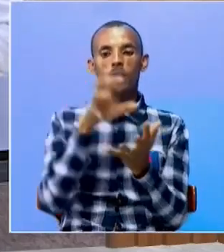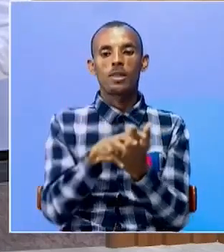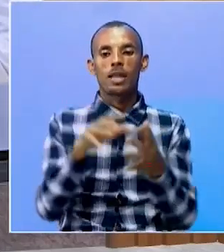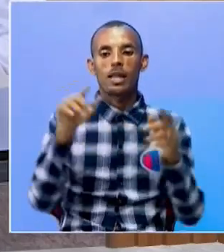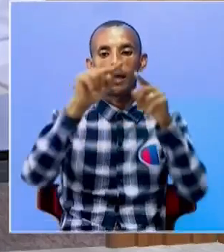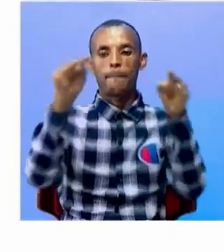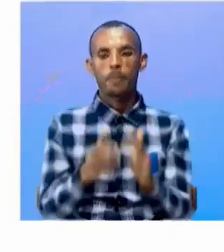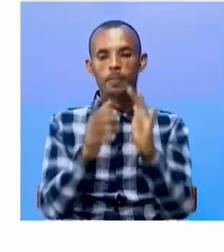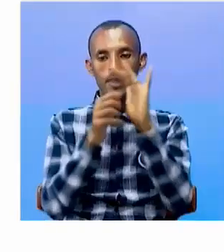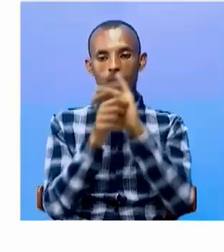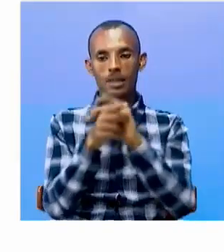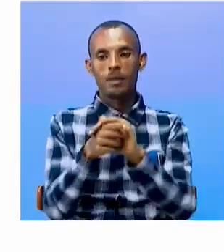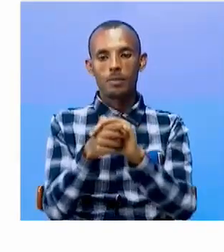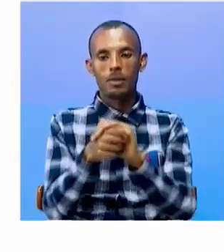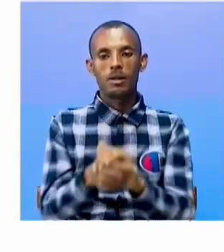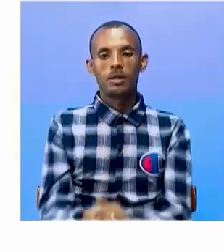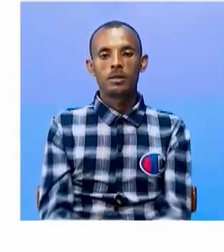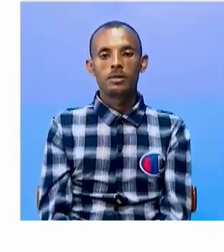brackets.